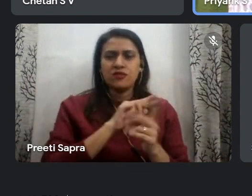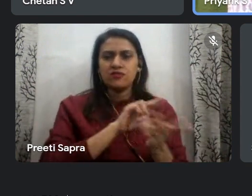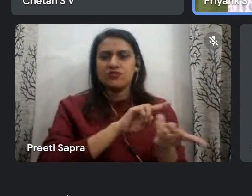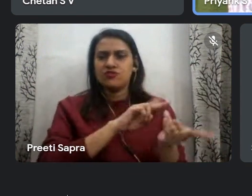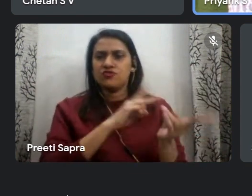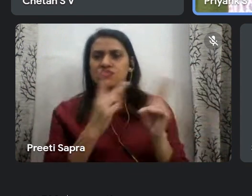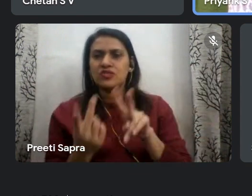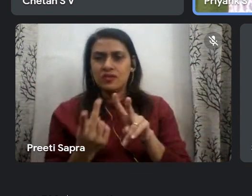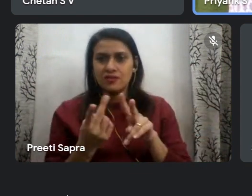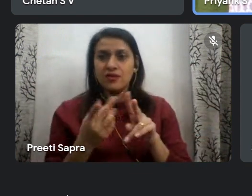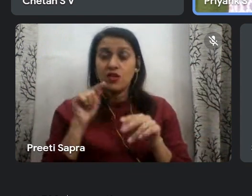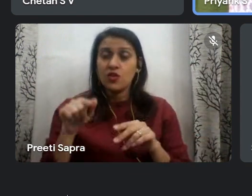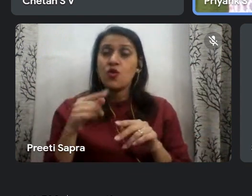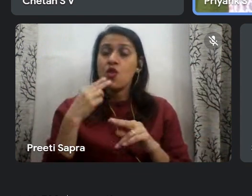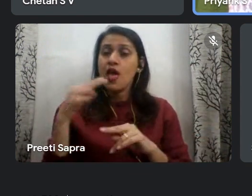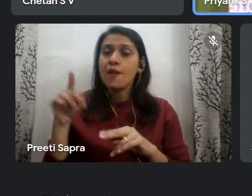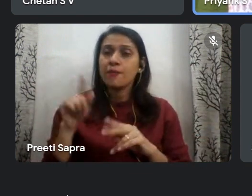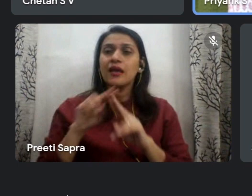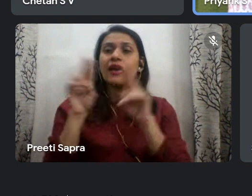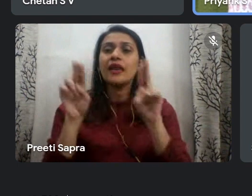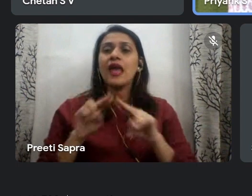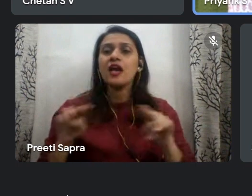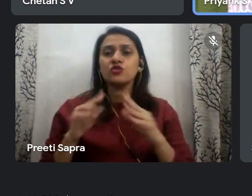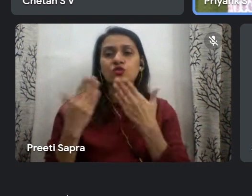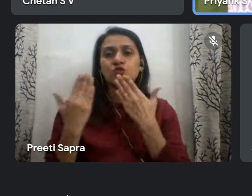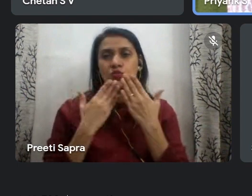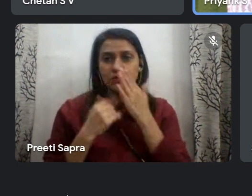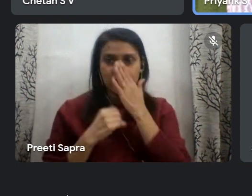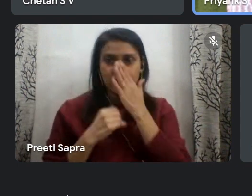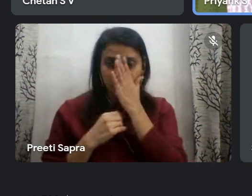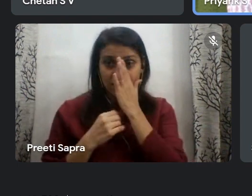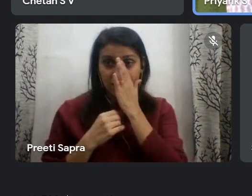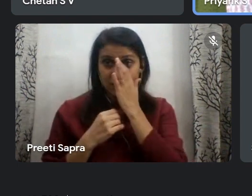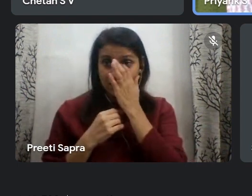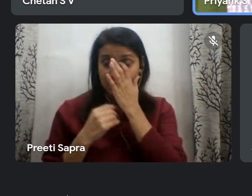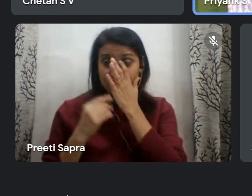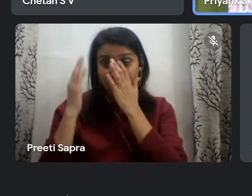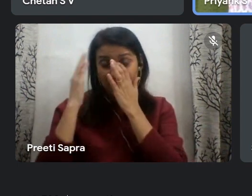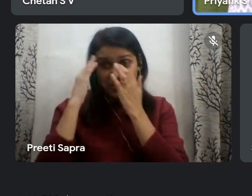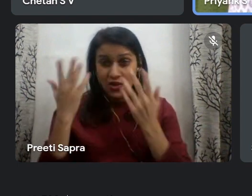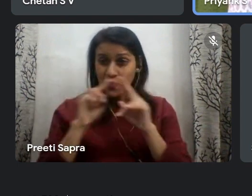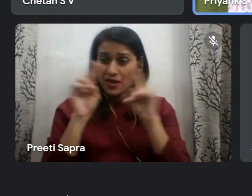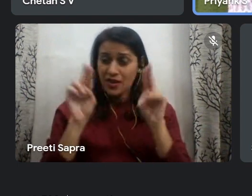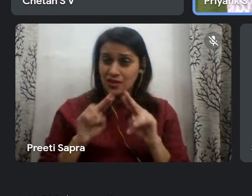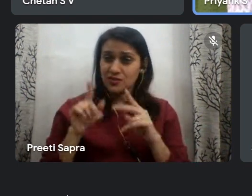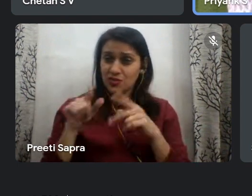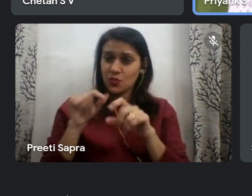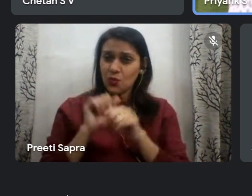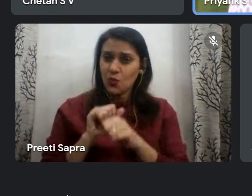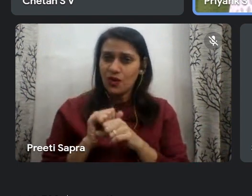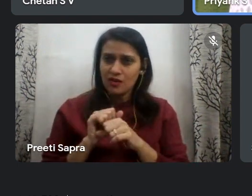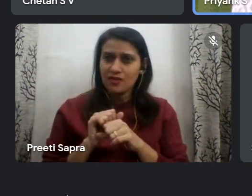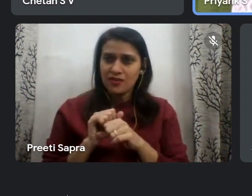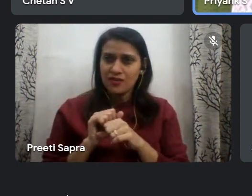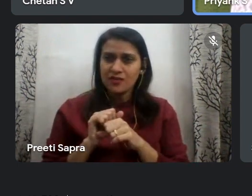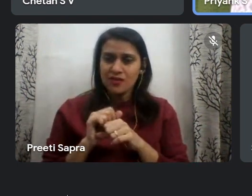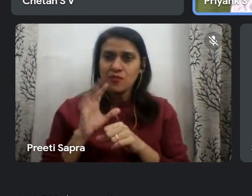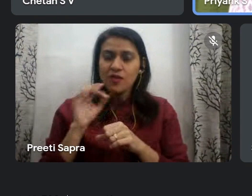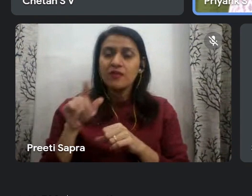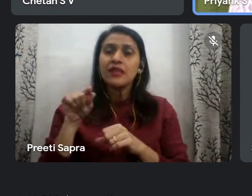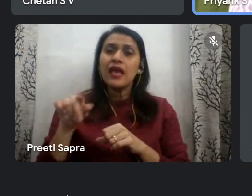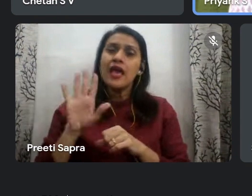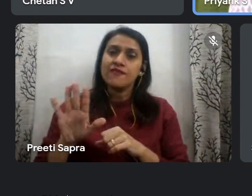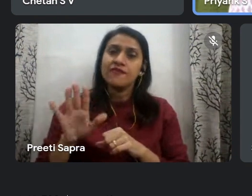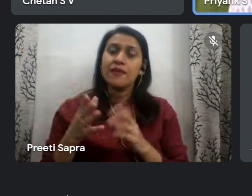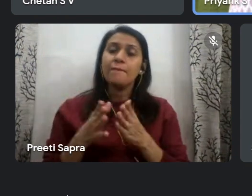called international schools. I don't recognize how international they really were, but apart from the fact that they just had